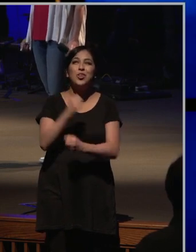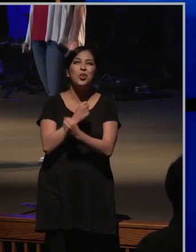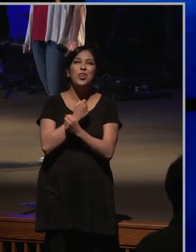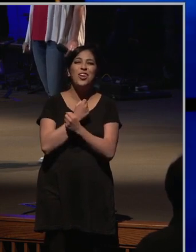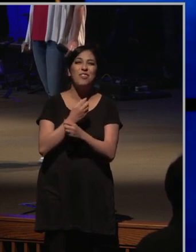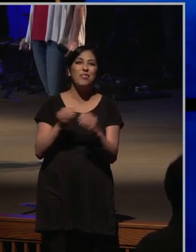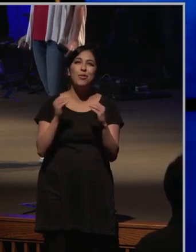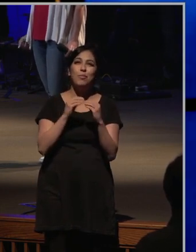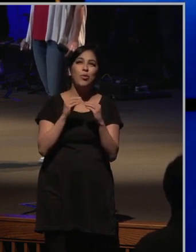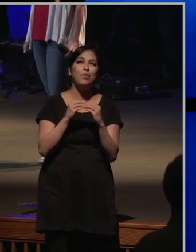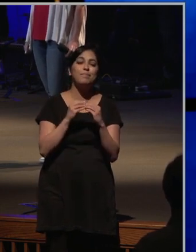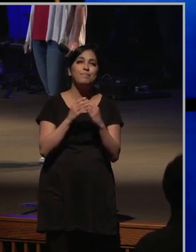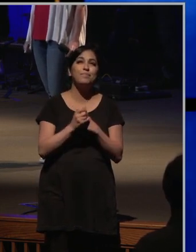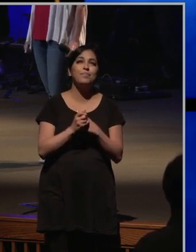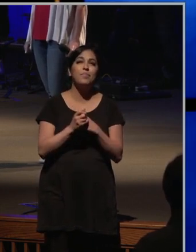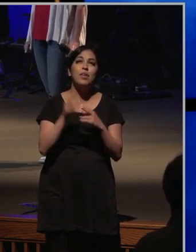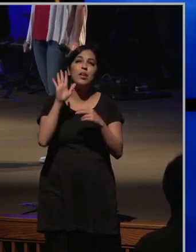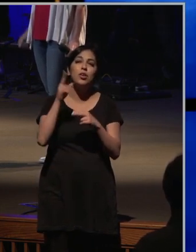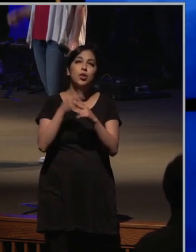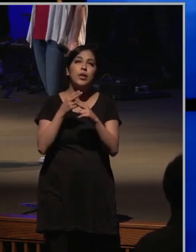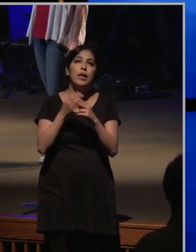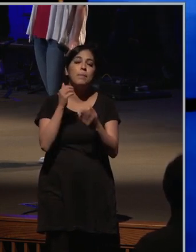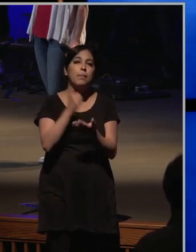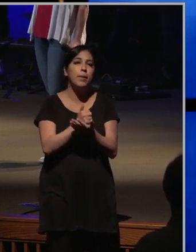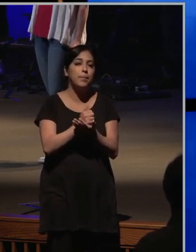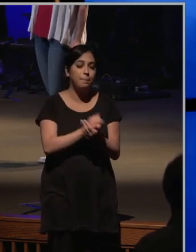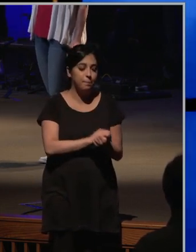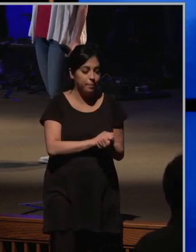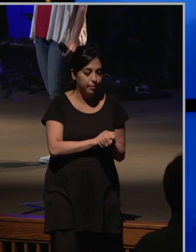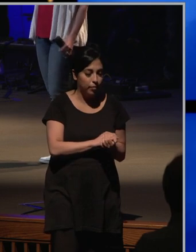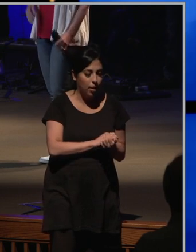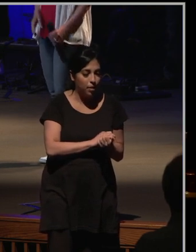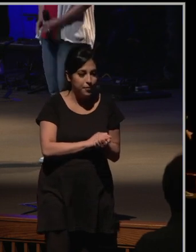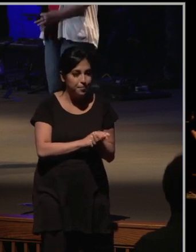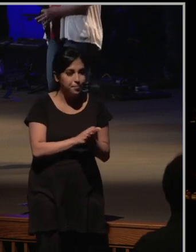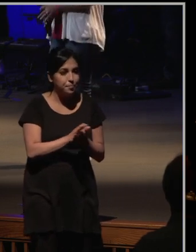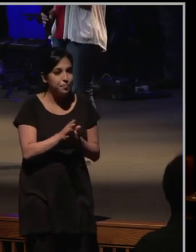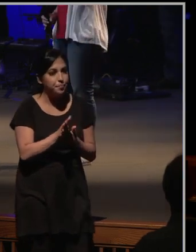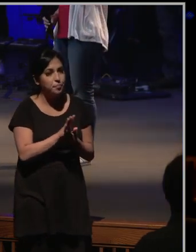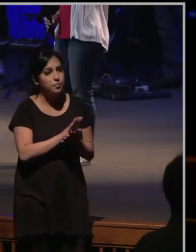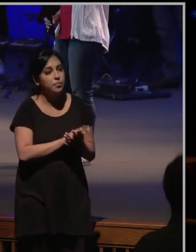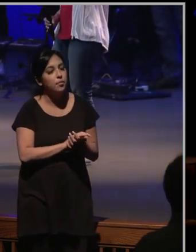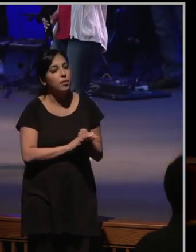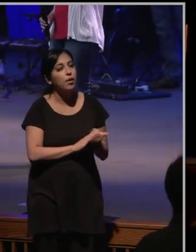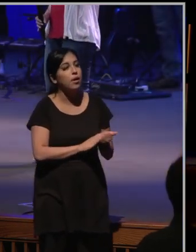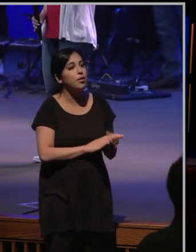Be with us now. In your name we pray. Amen. Let's worship together.